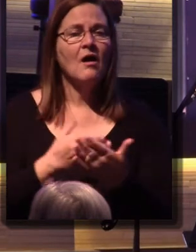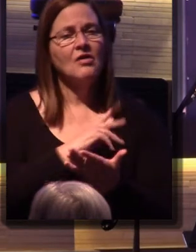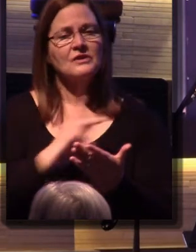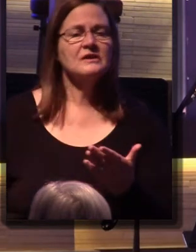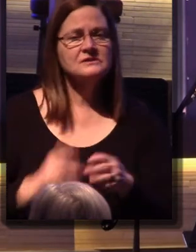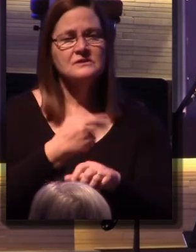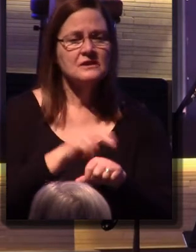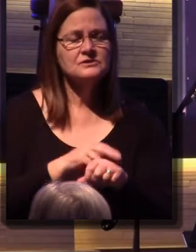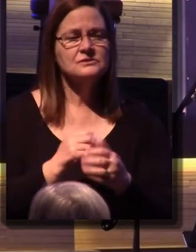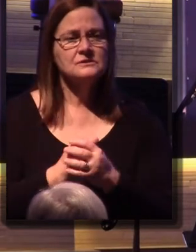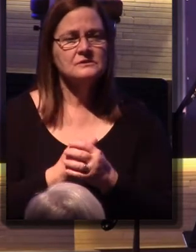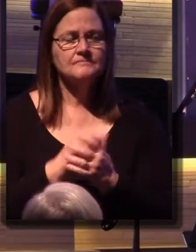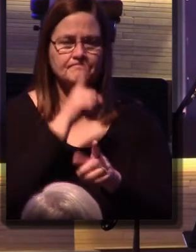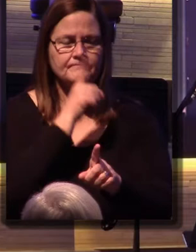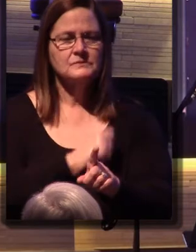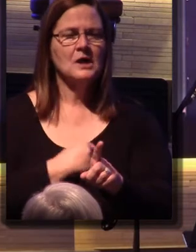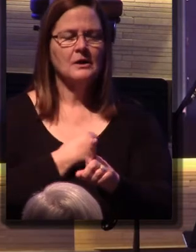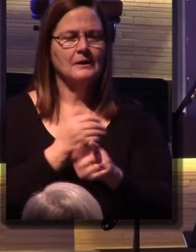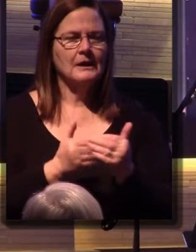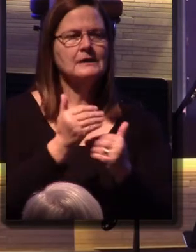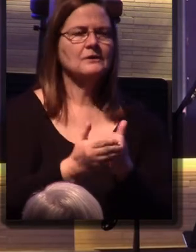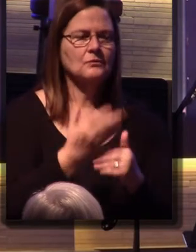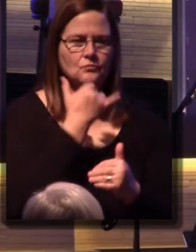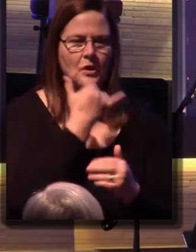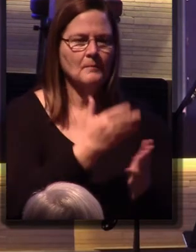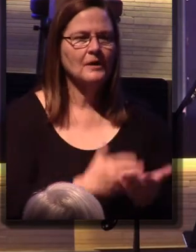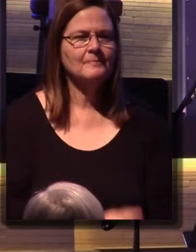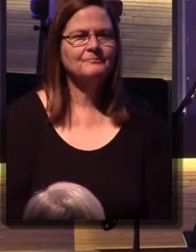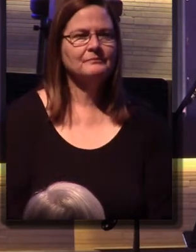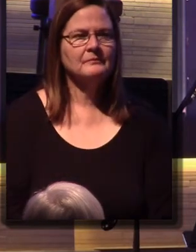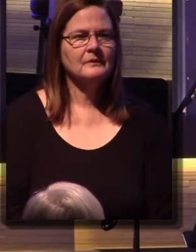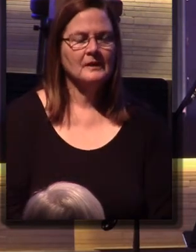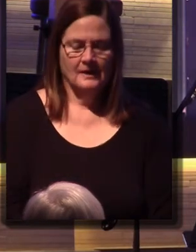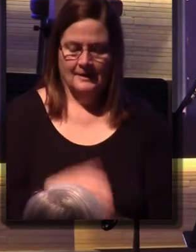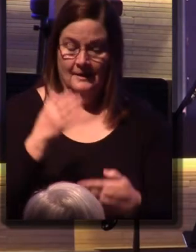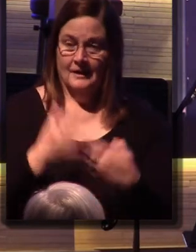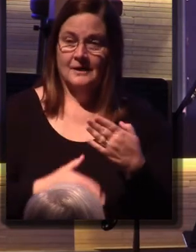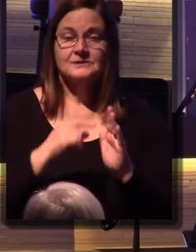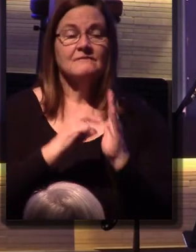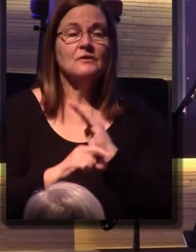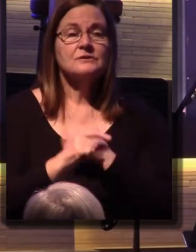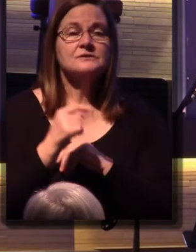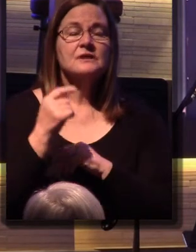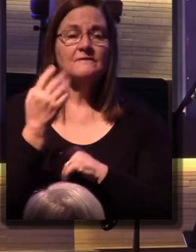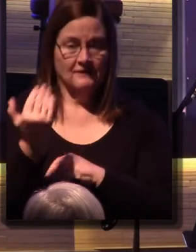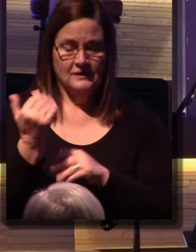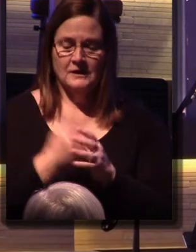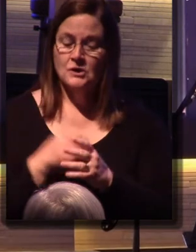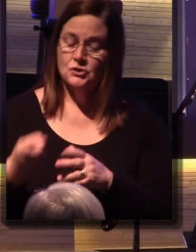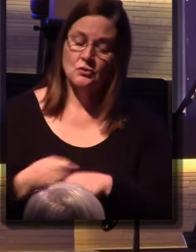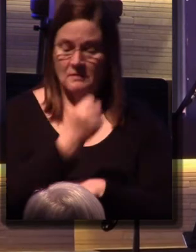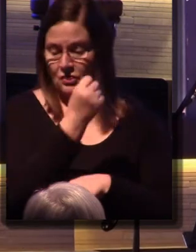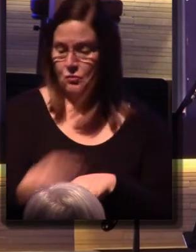All the kings of the nations. I'm sorry, I got into the next part. I'm sorry. It ends at verse 15, that